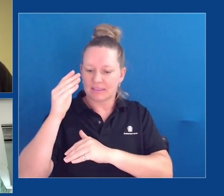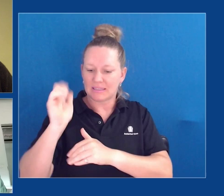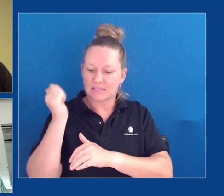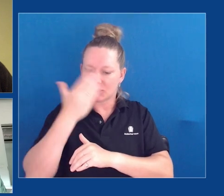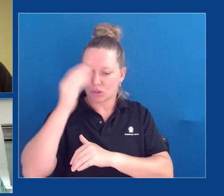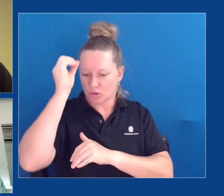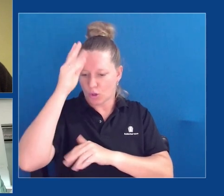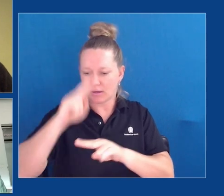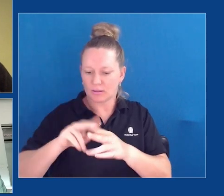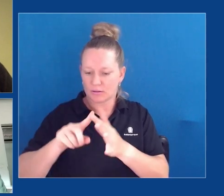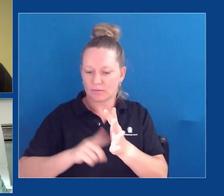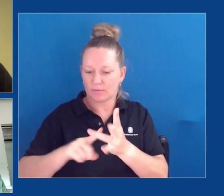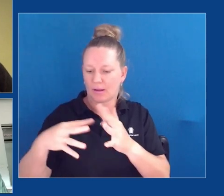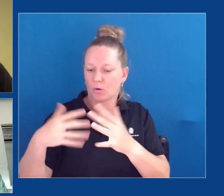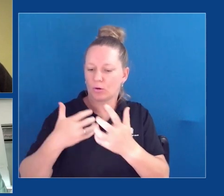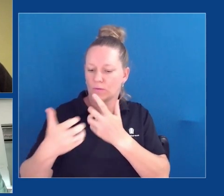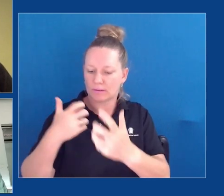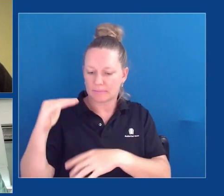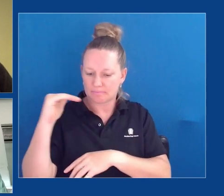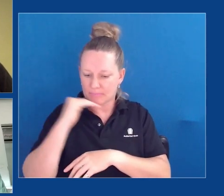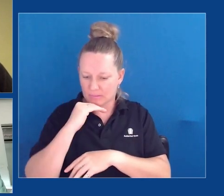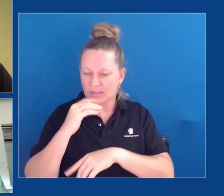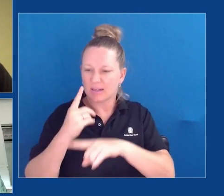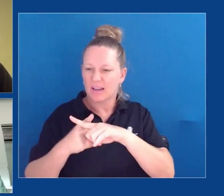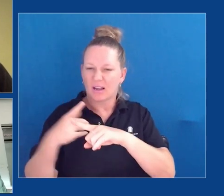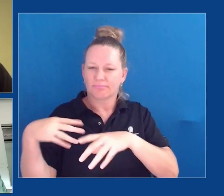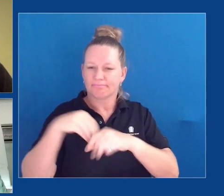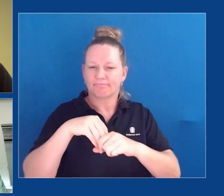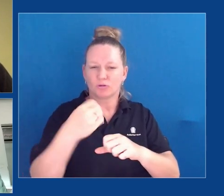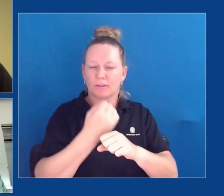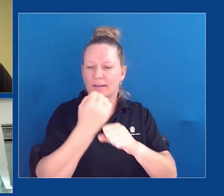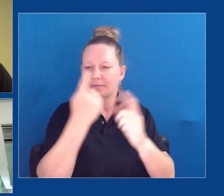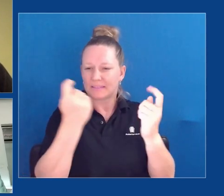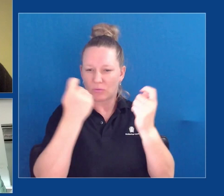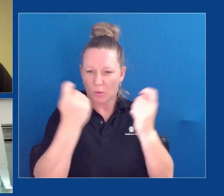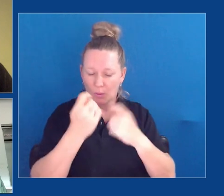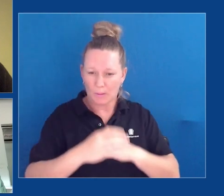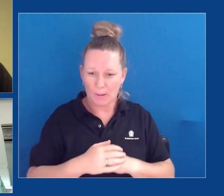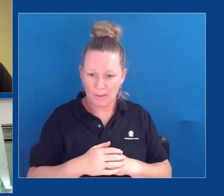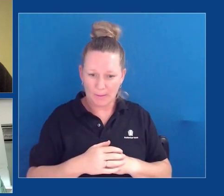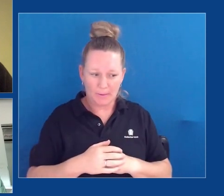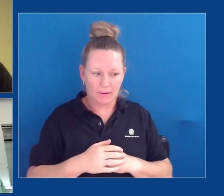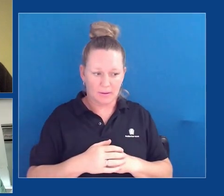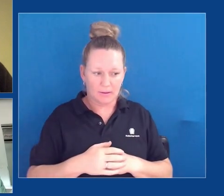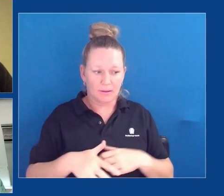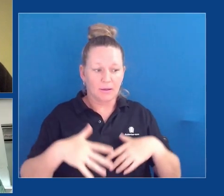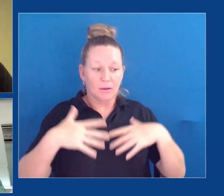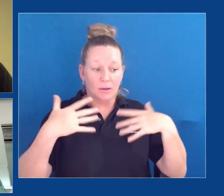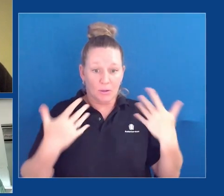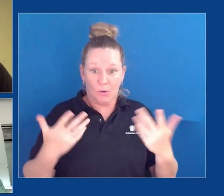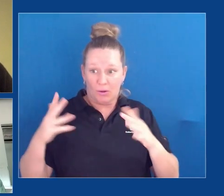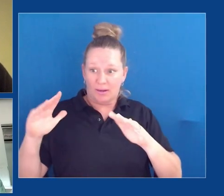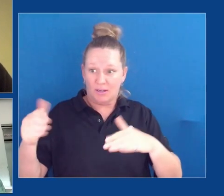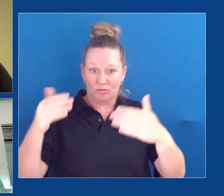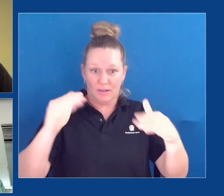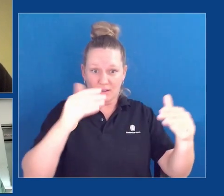and creative director of the Milkery Festival at La Jumanu. So that is all the introductions done. It's